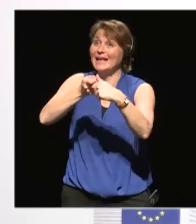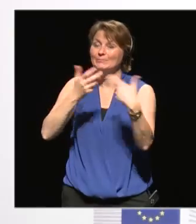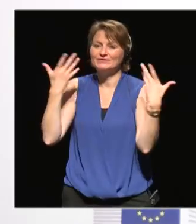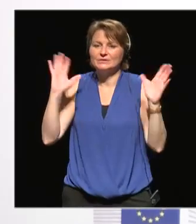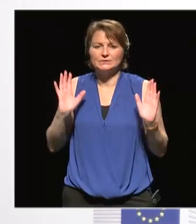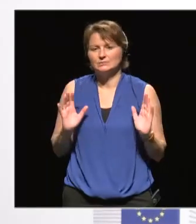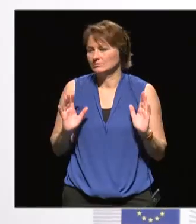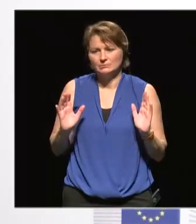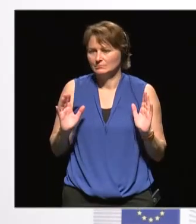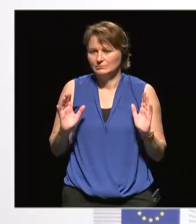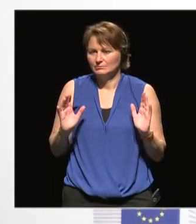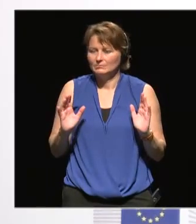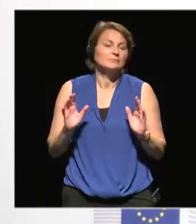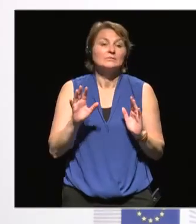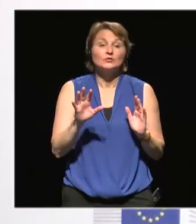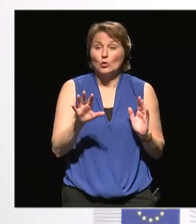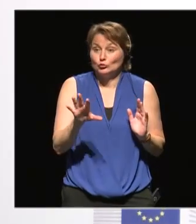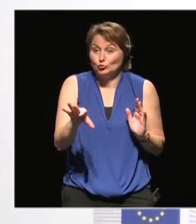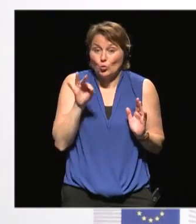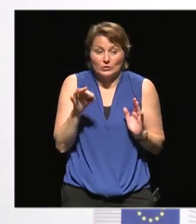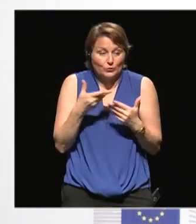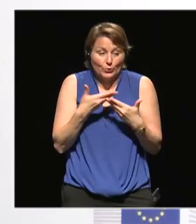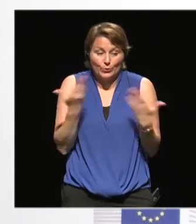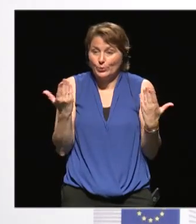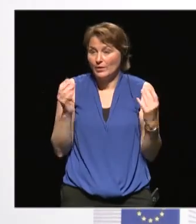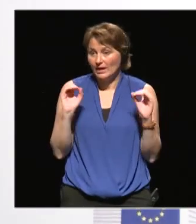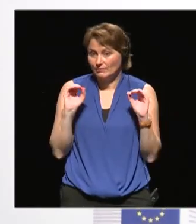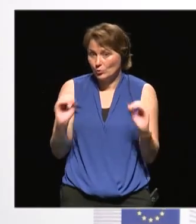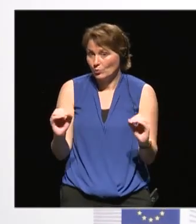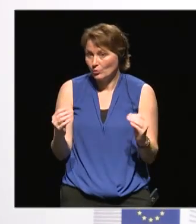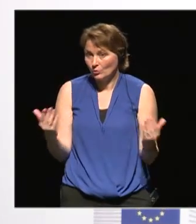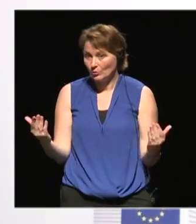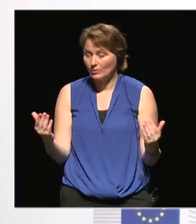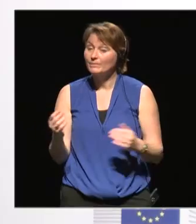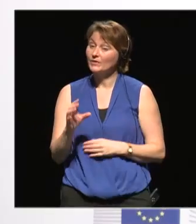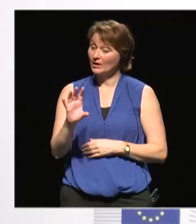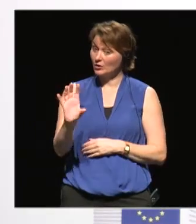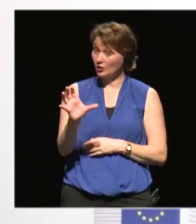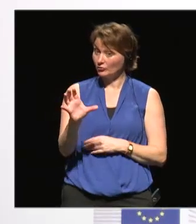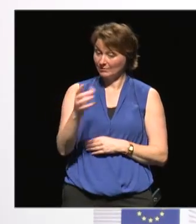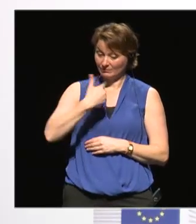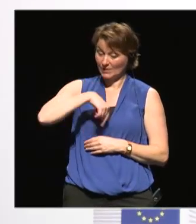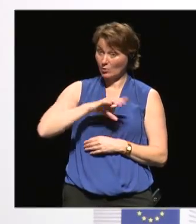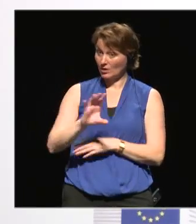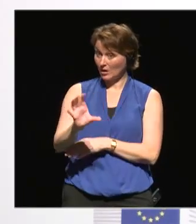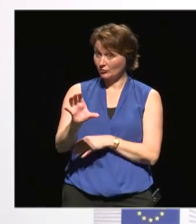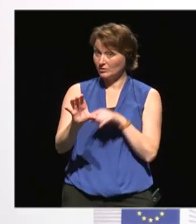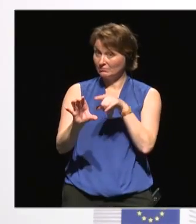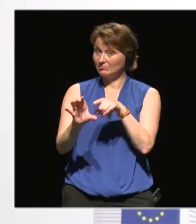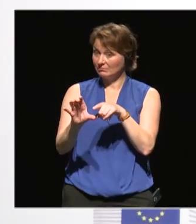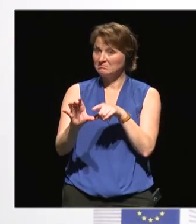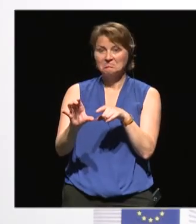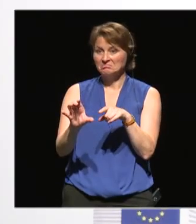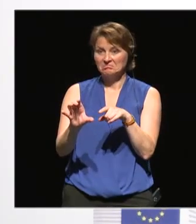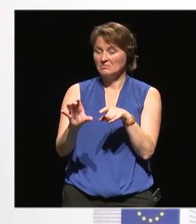adaptation, the choice of adaptation doesn't exist because the country as we know it, our country as we know it, will